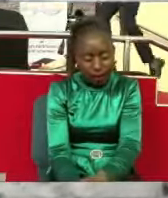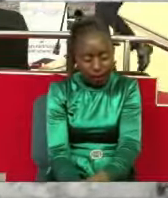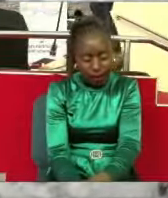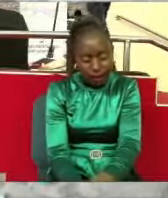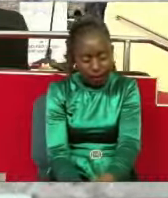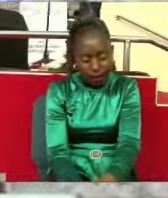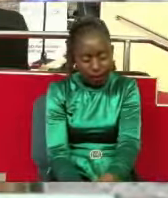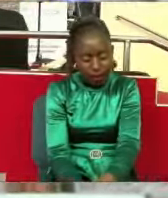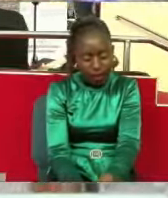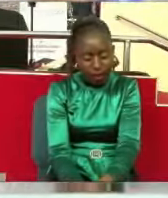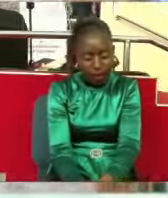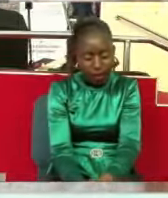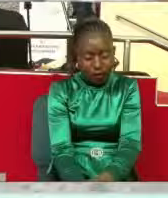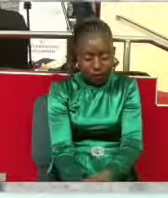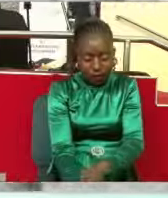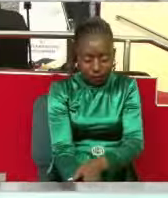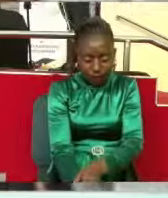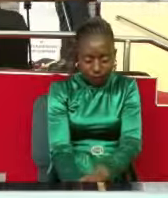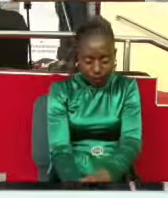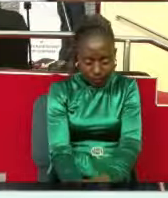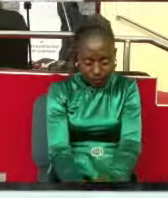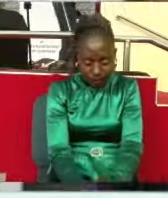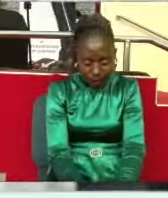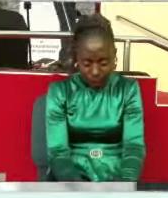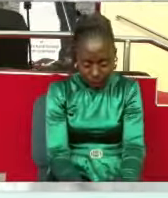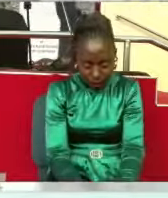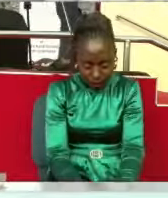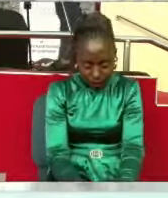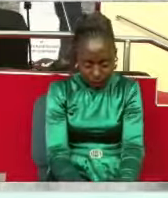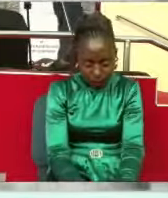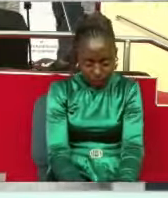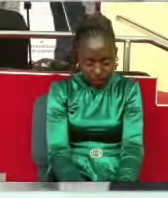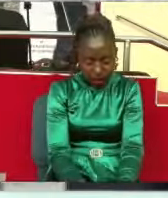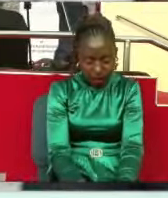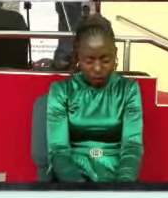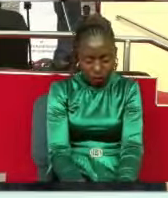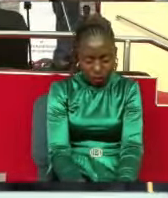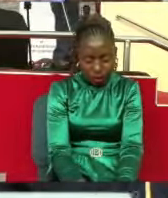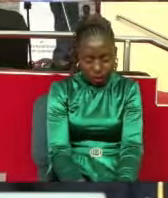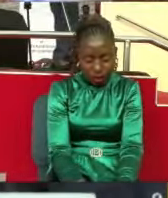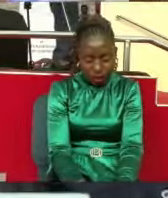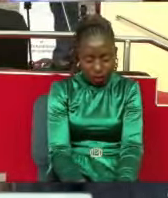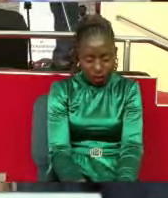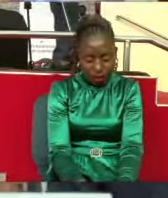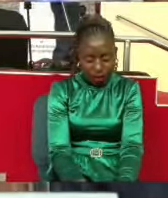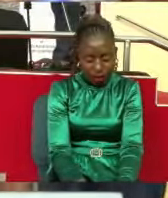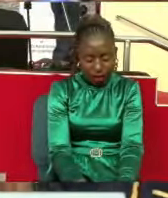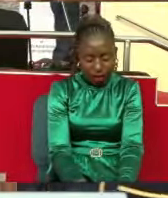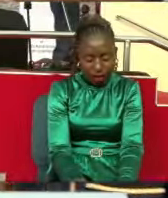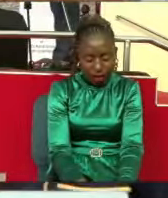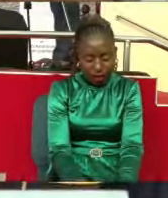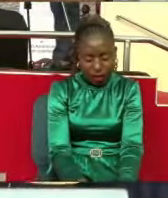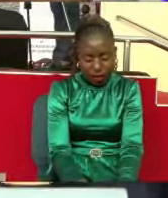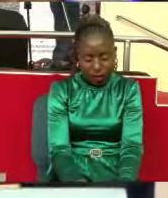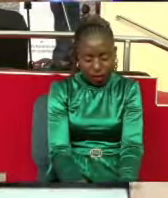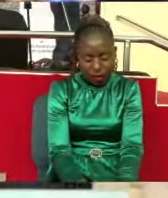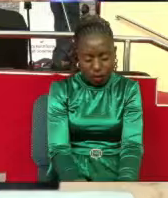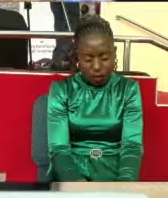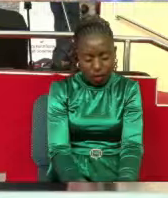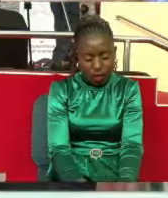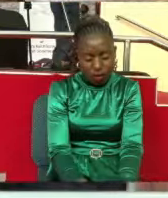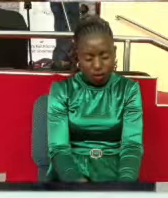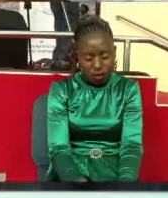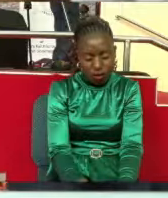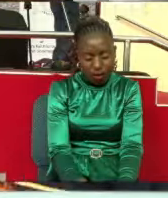all the praises. You receive all the honor. Oh God, we lift your name and we worship you